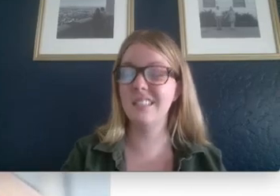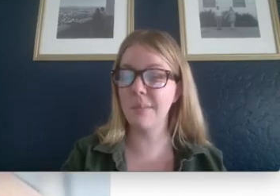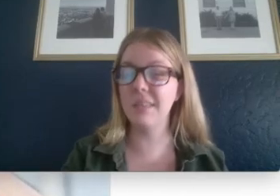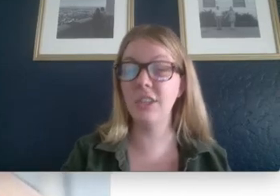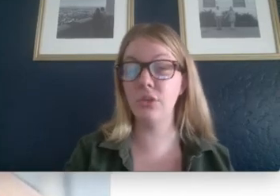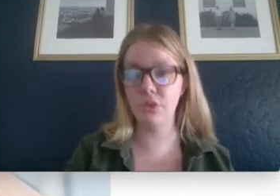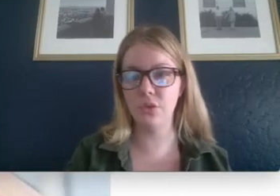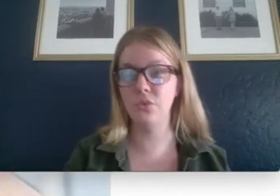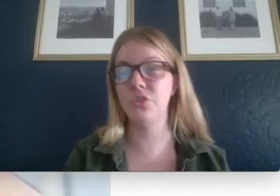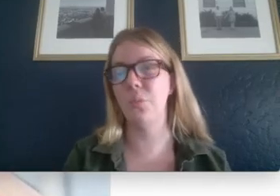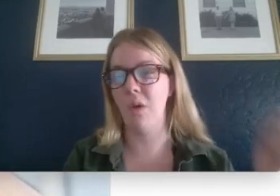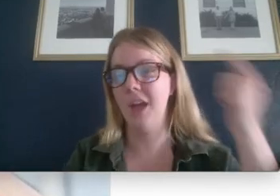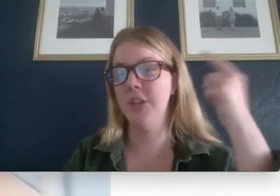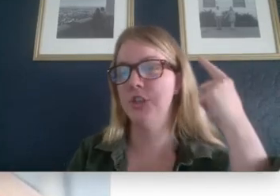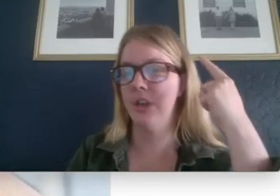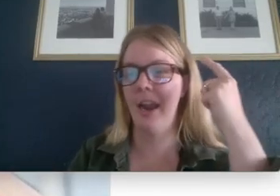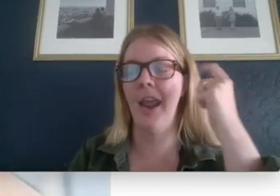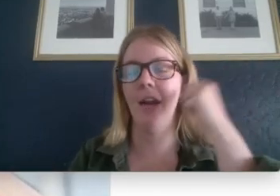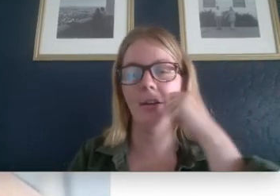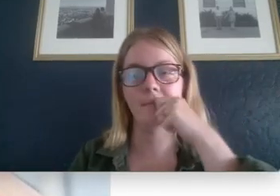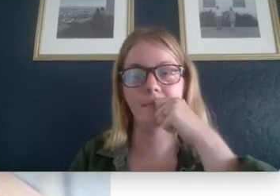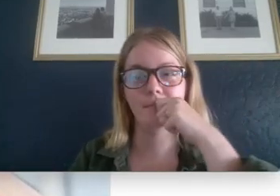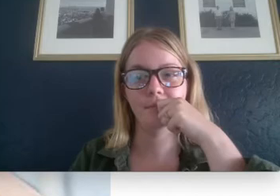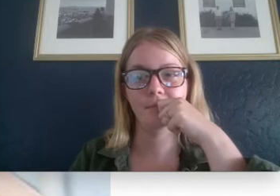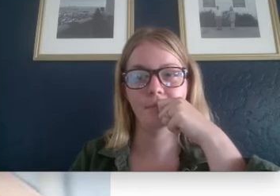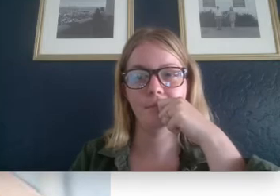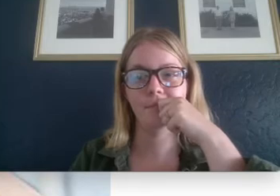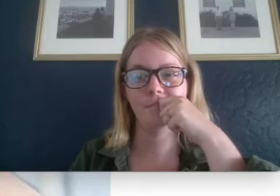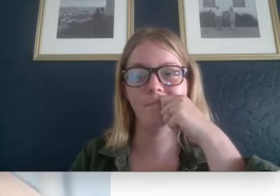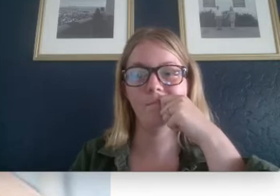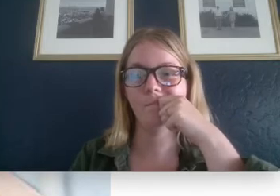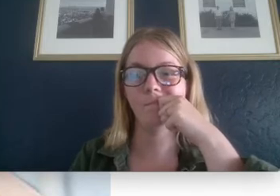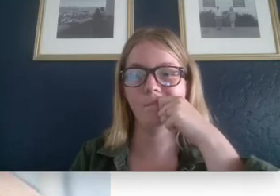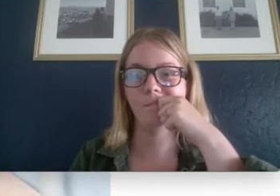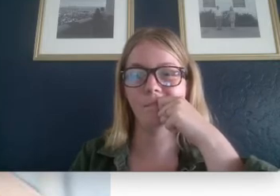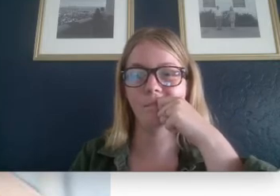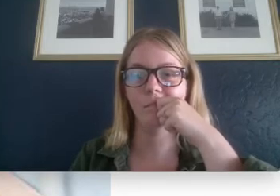It's something you use to wash your hair.